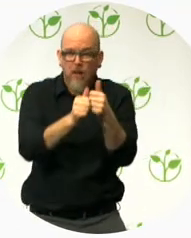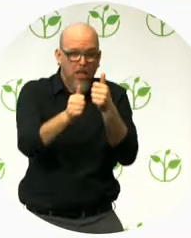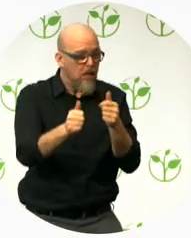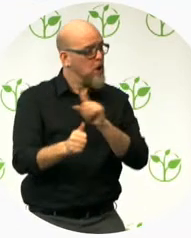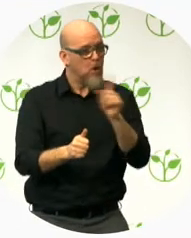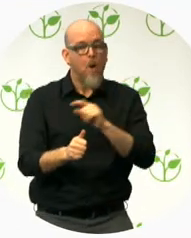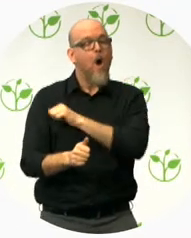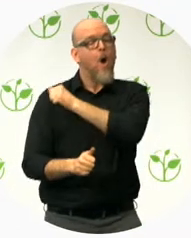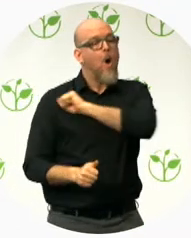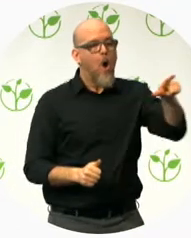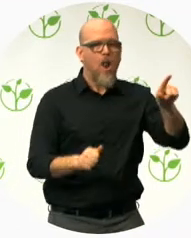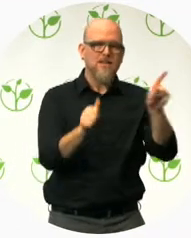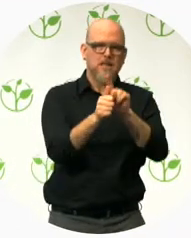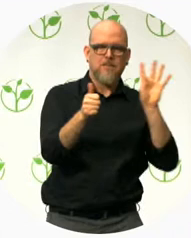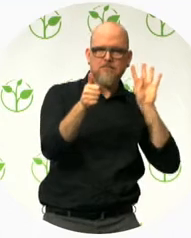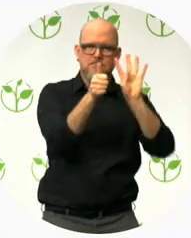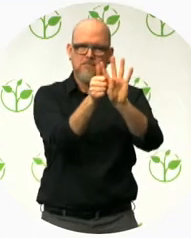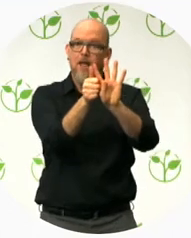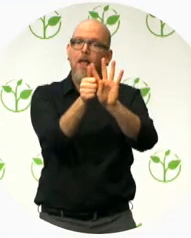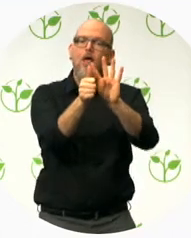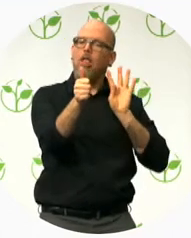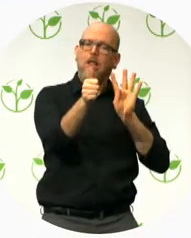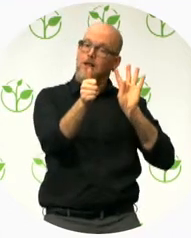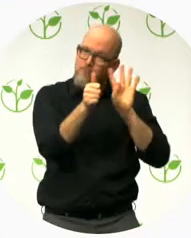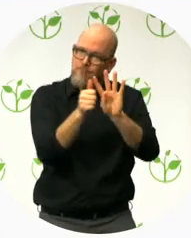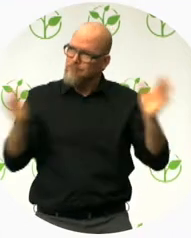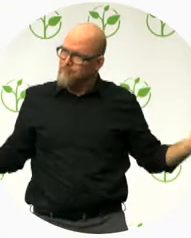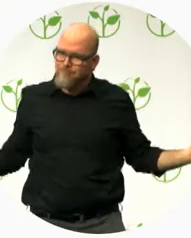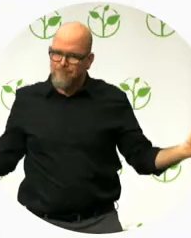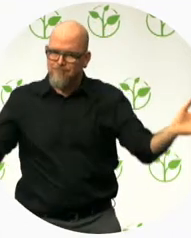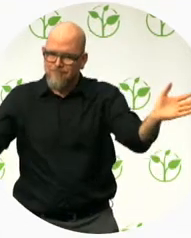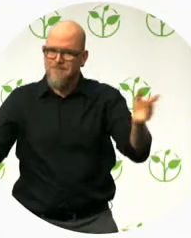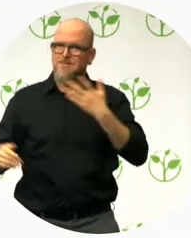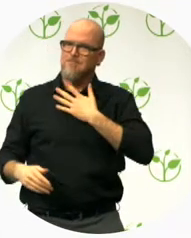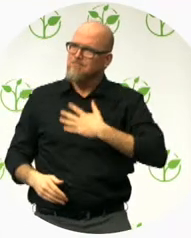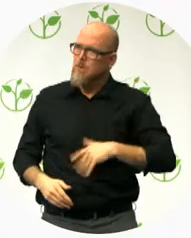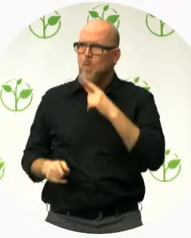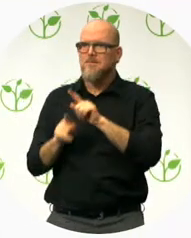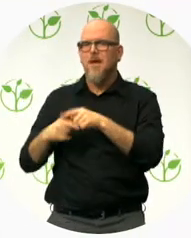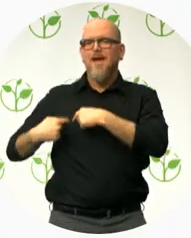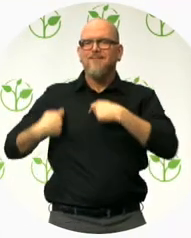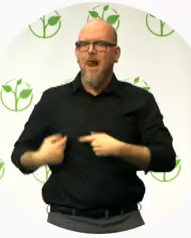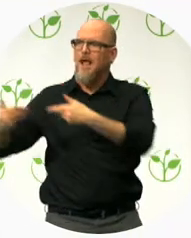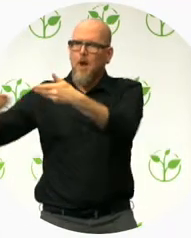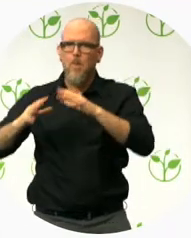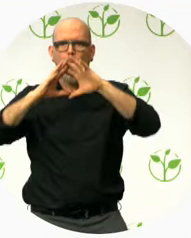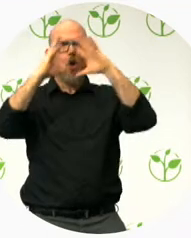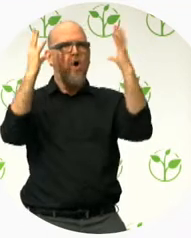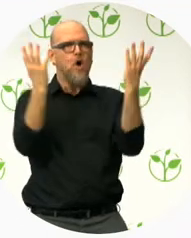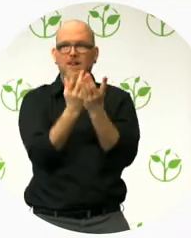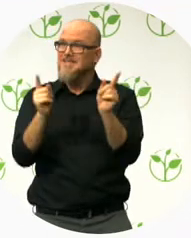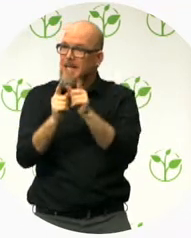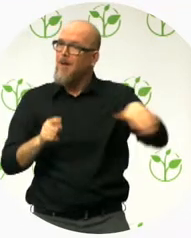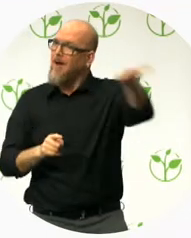is engaged in making a better world. Because if we do have this equalizer, then